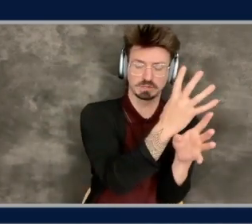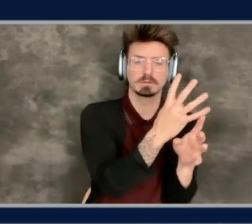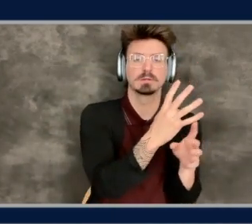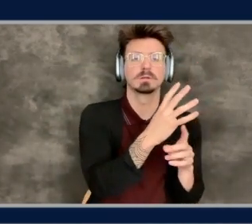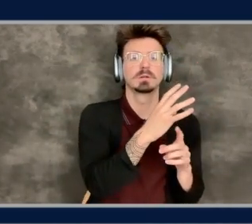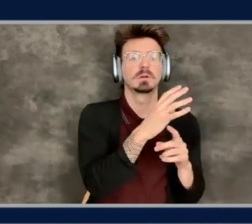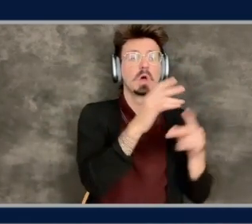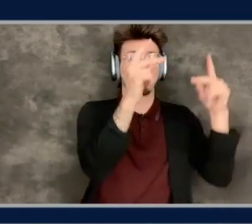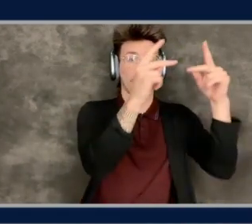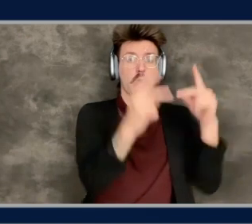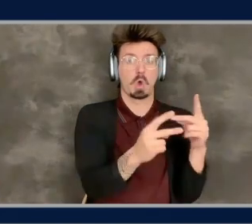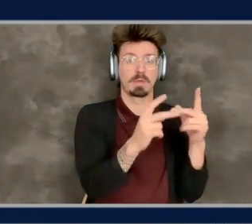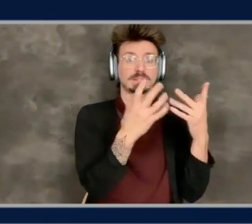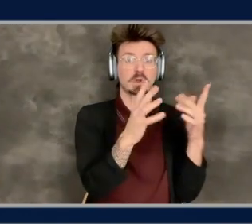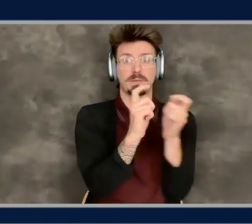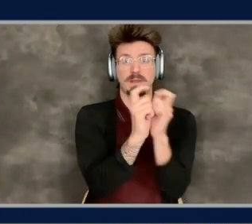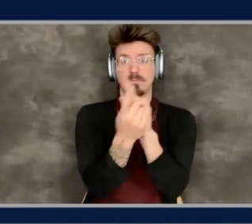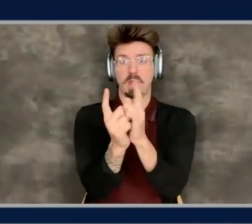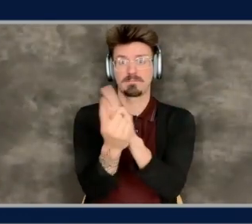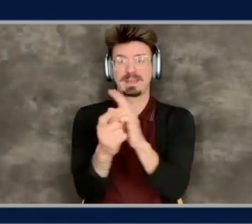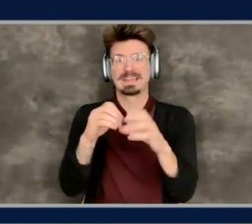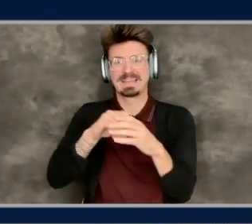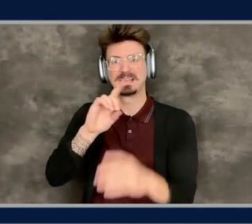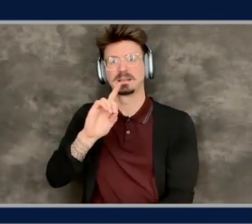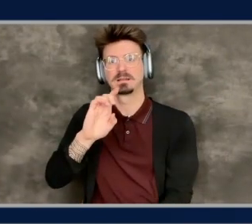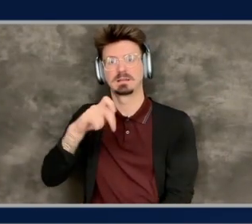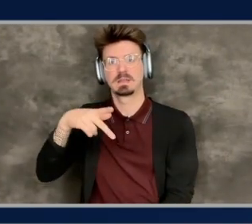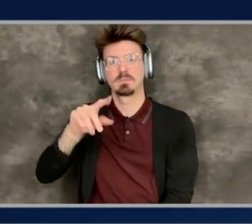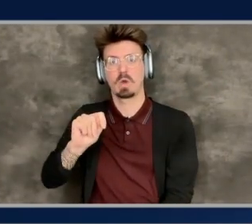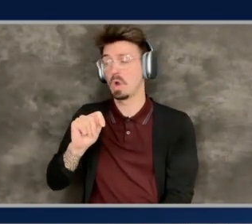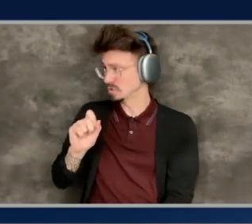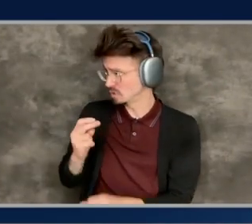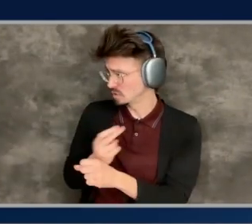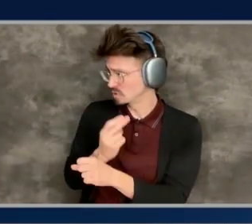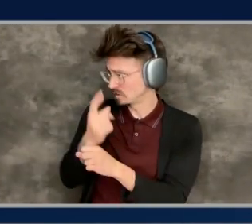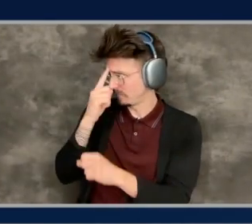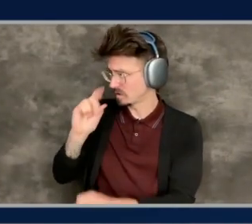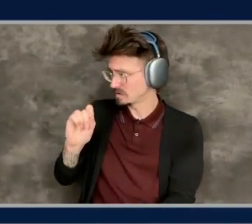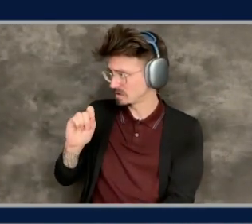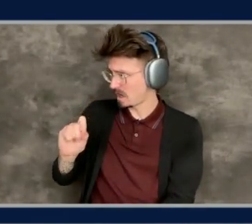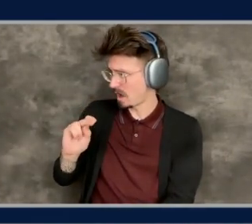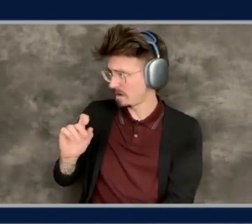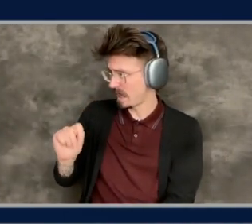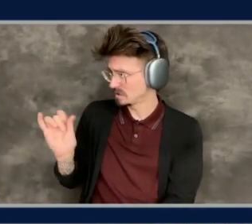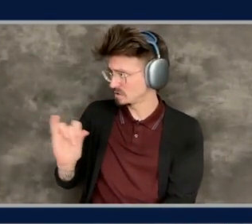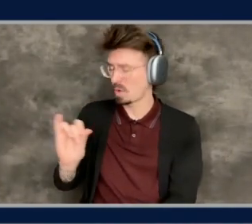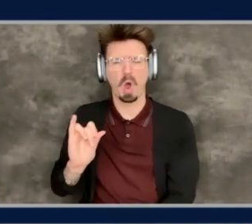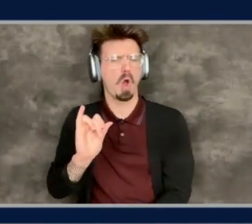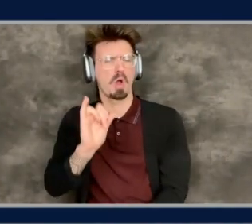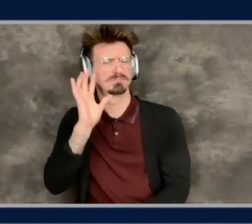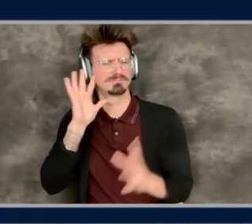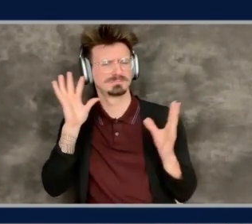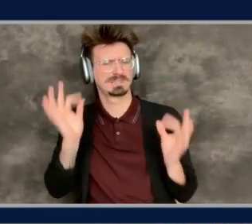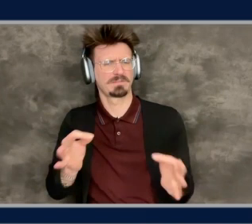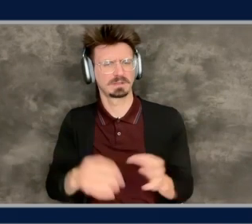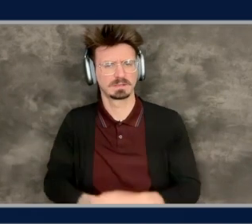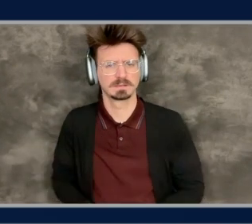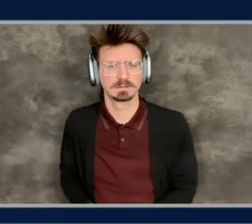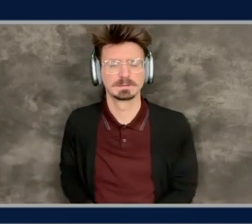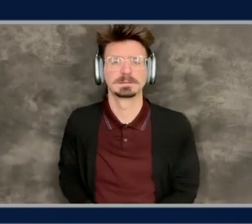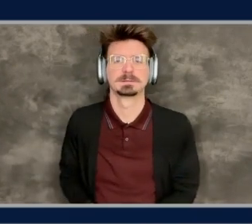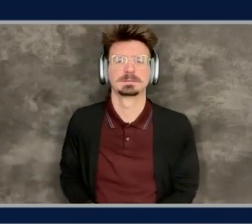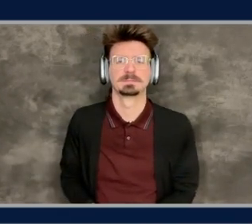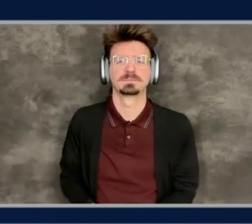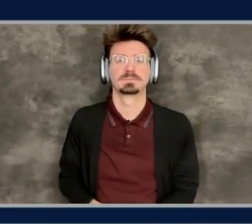GitHub repo. Oh, that's so nice. Let's go so through it. You could use this with your .NET too. Yes, absolutely. All right, so when you first ask